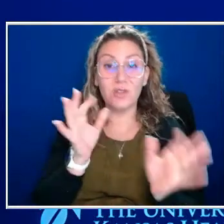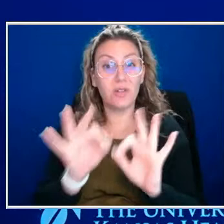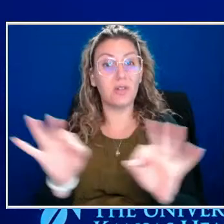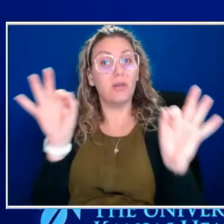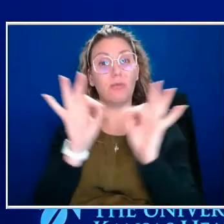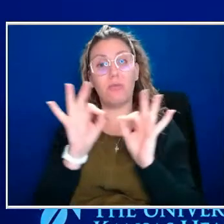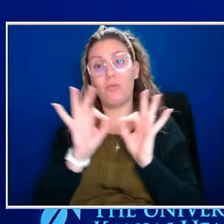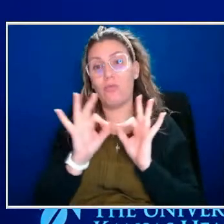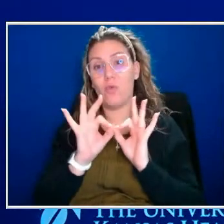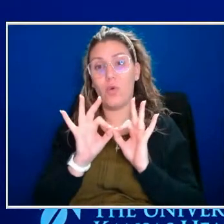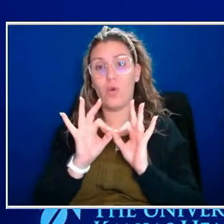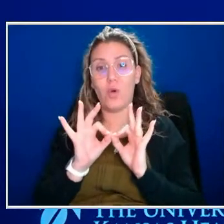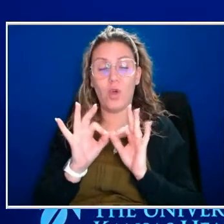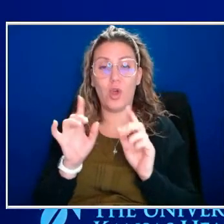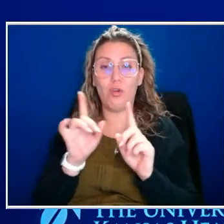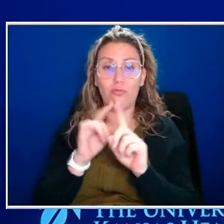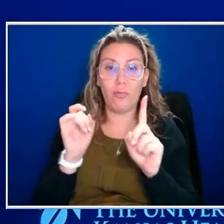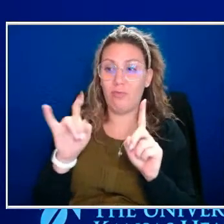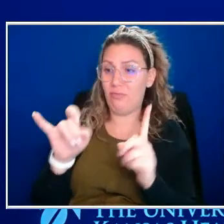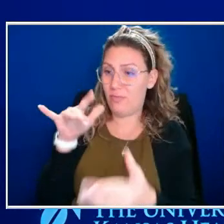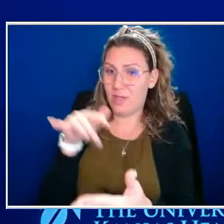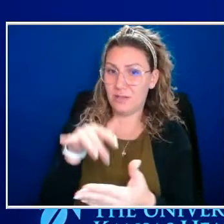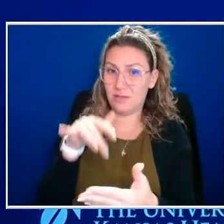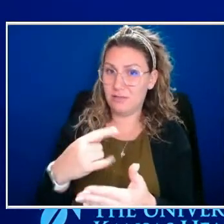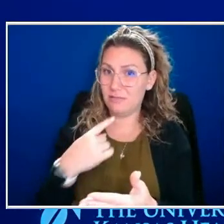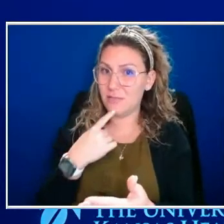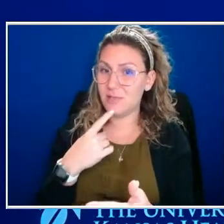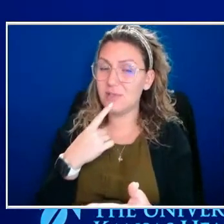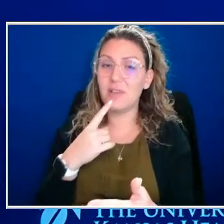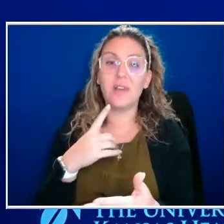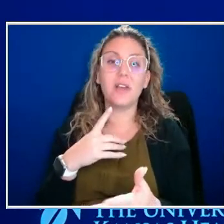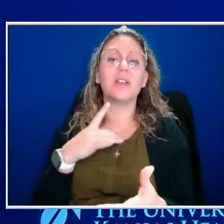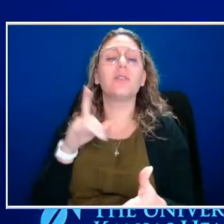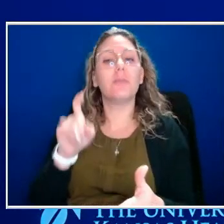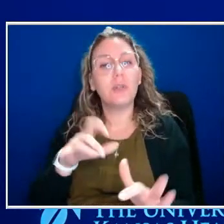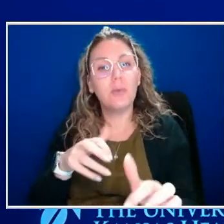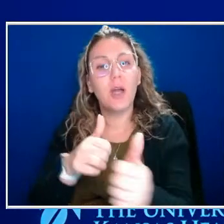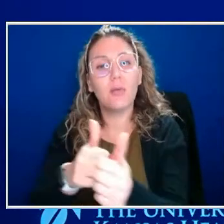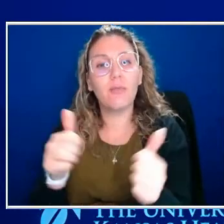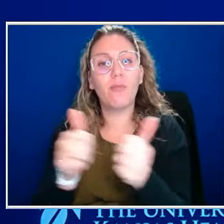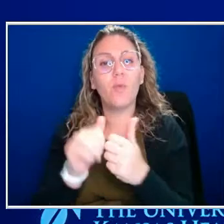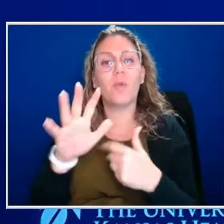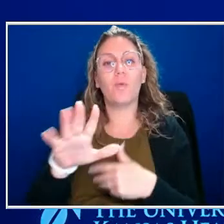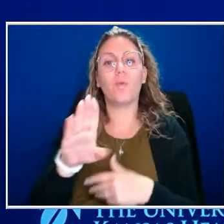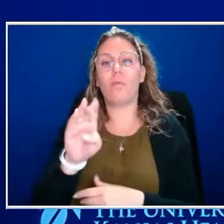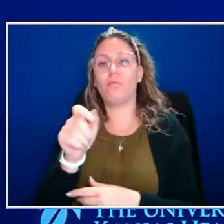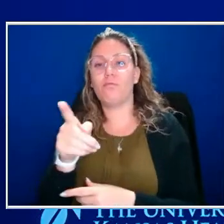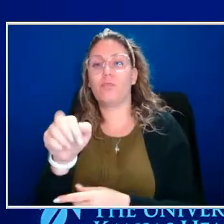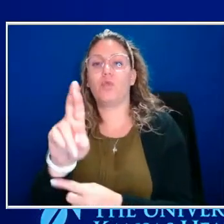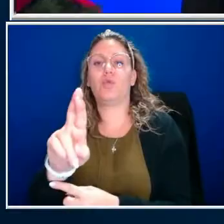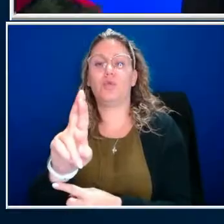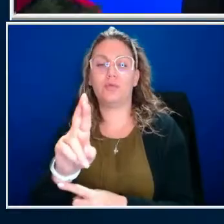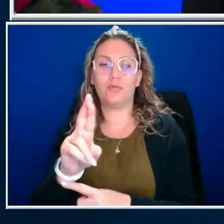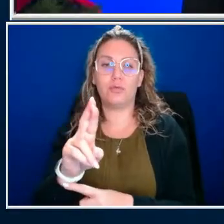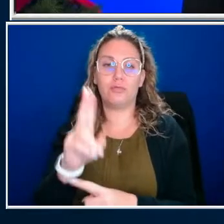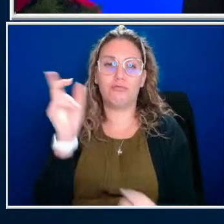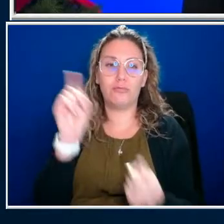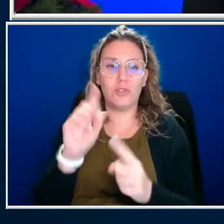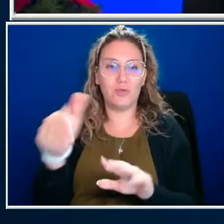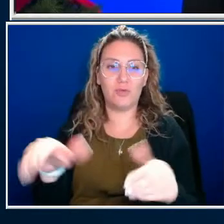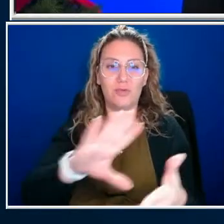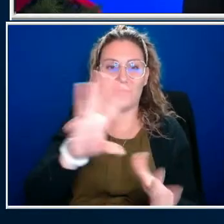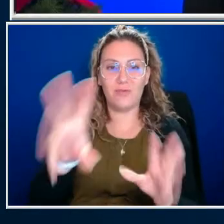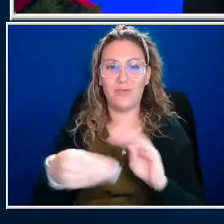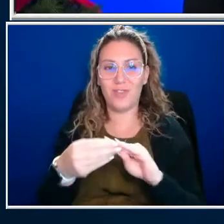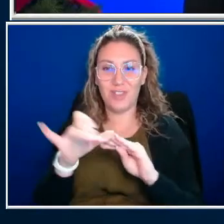Family Foundation study says, to be updated with your booster to help reduce your risk of death overall. Is that your final thought, or do you